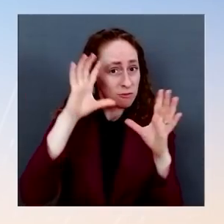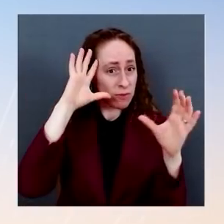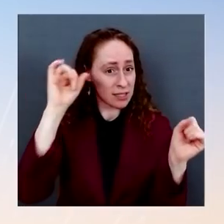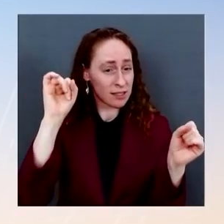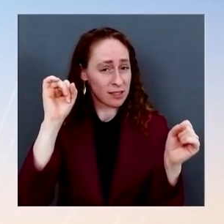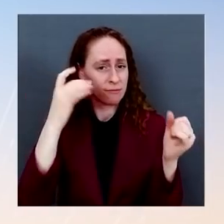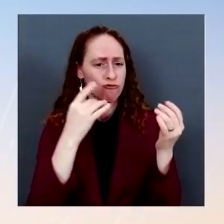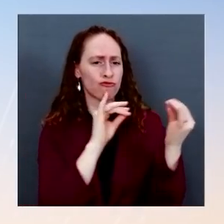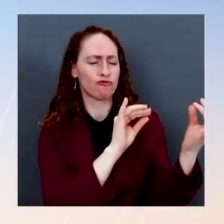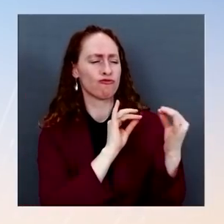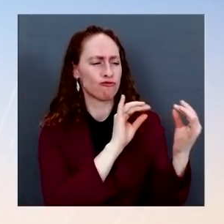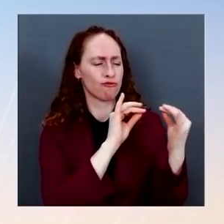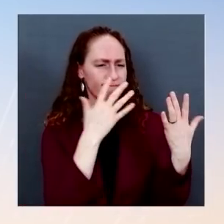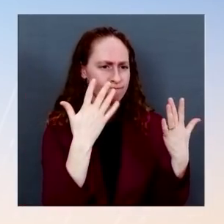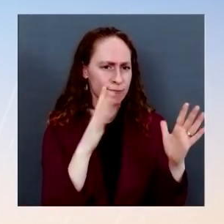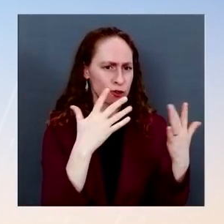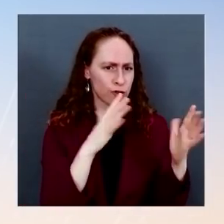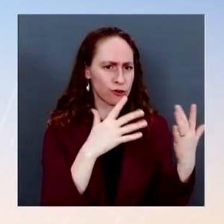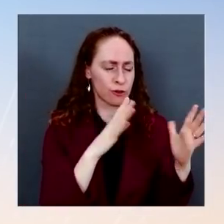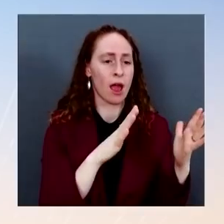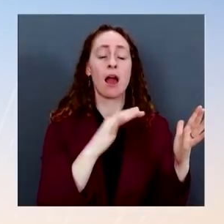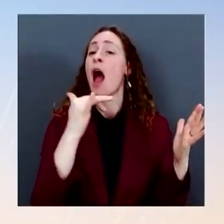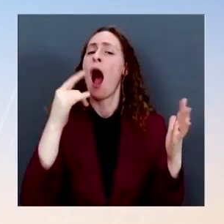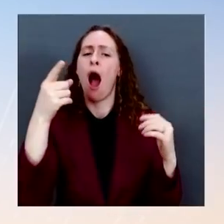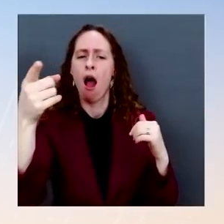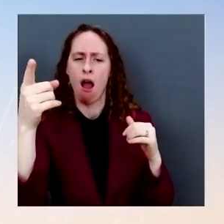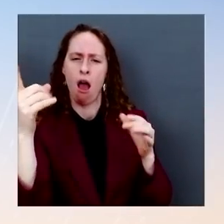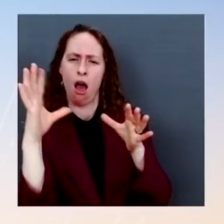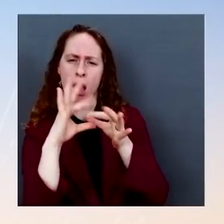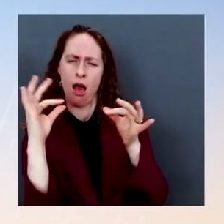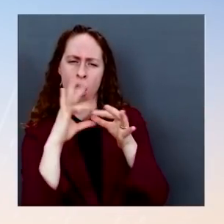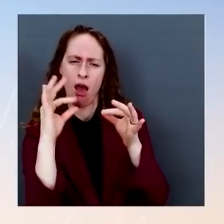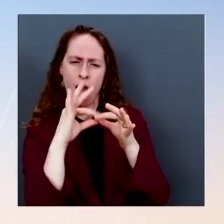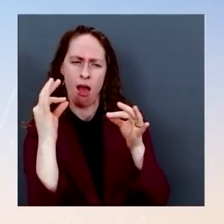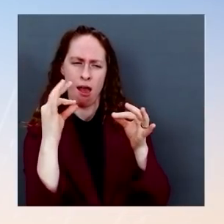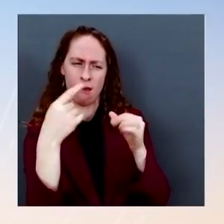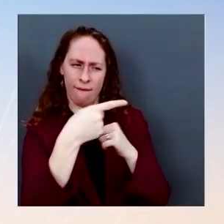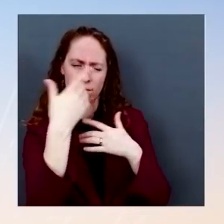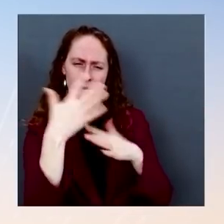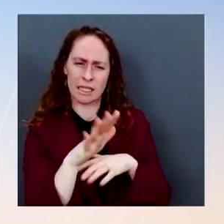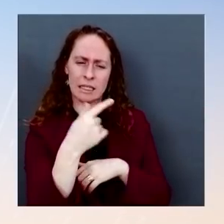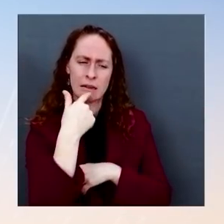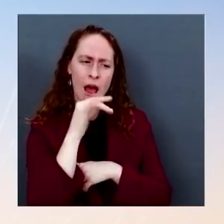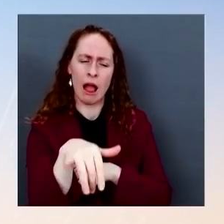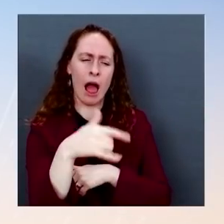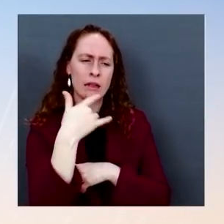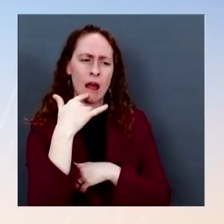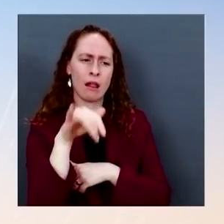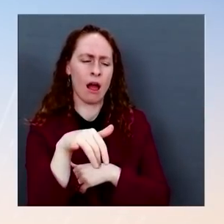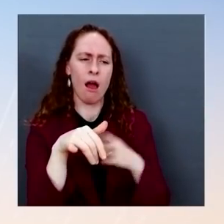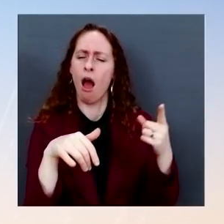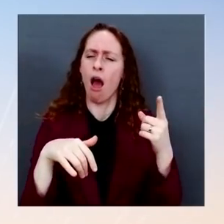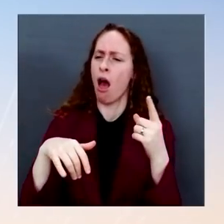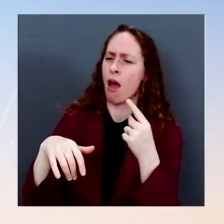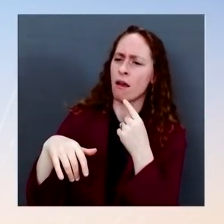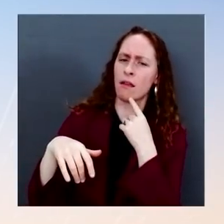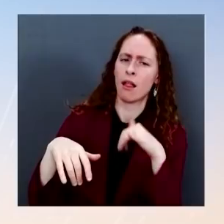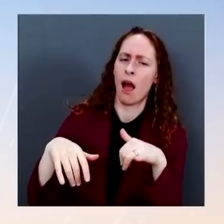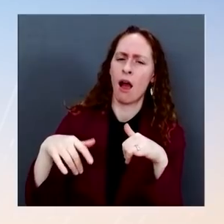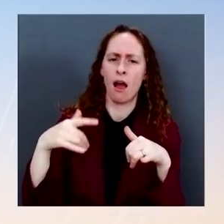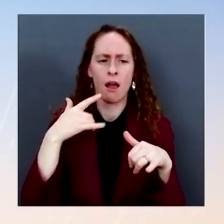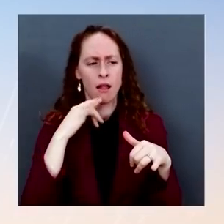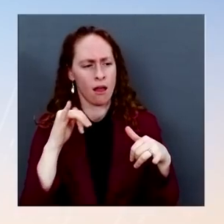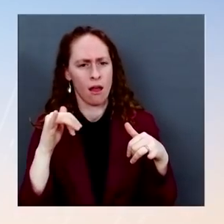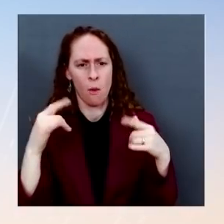like where the gap is, if the negotiations fell apart over the child tax credit issue, if the White House is prepared